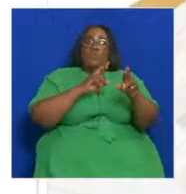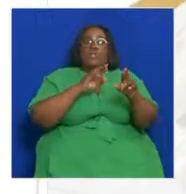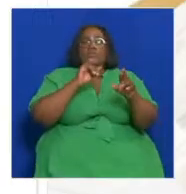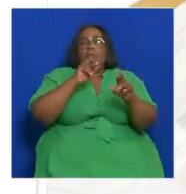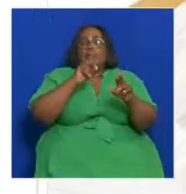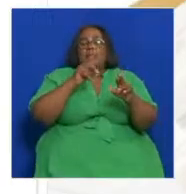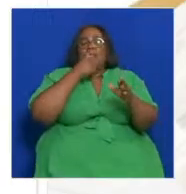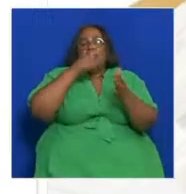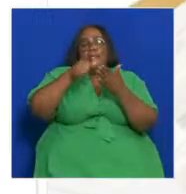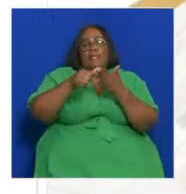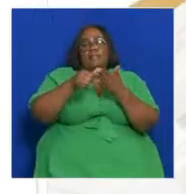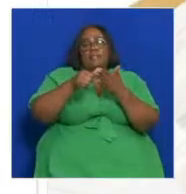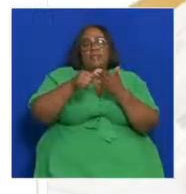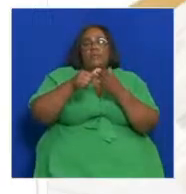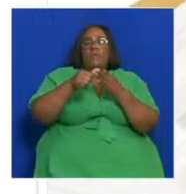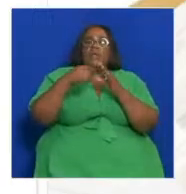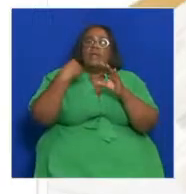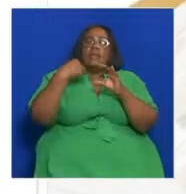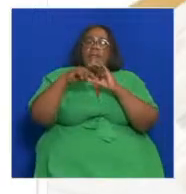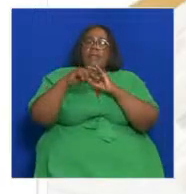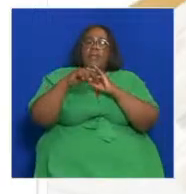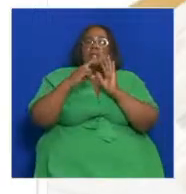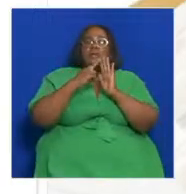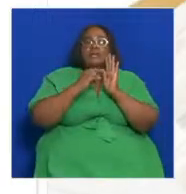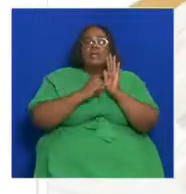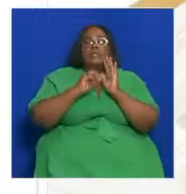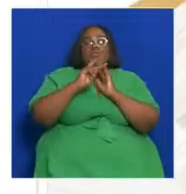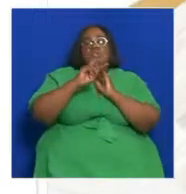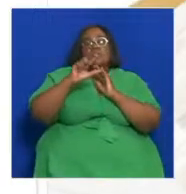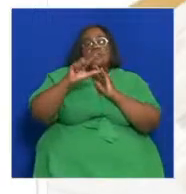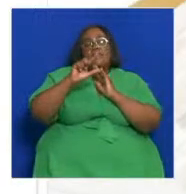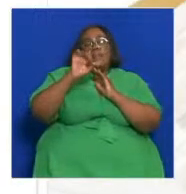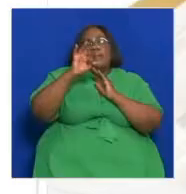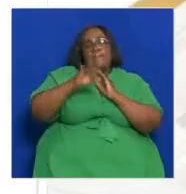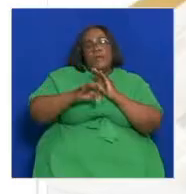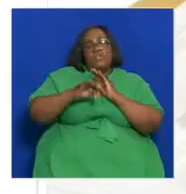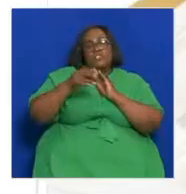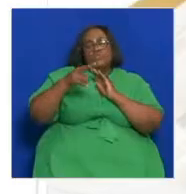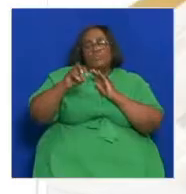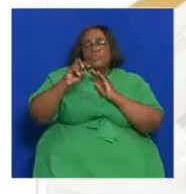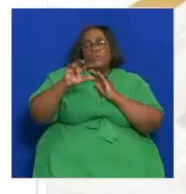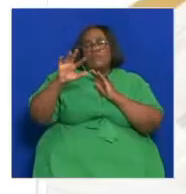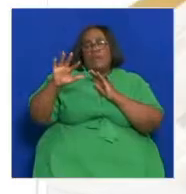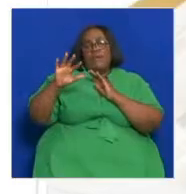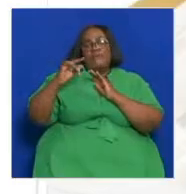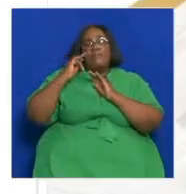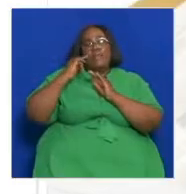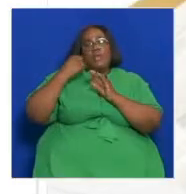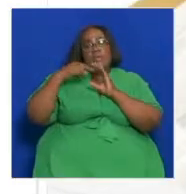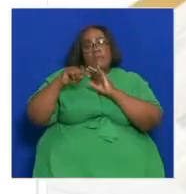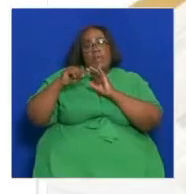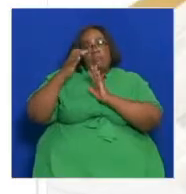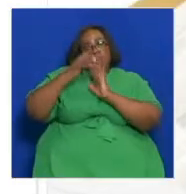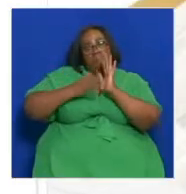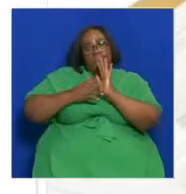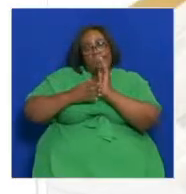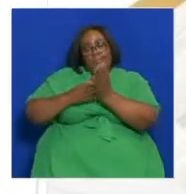email dated 27 March 2025. The email is attached as